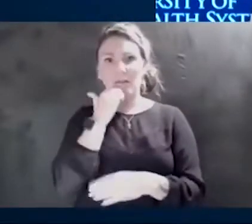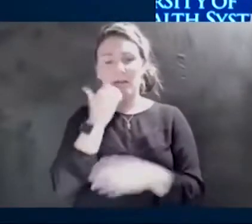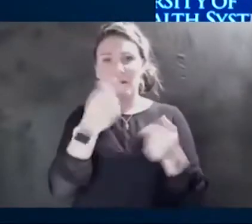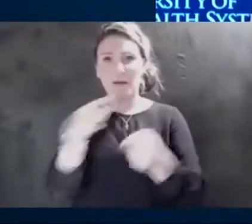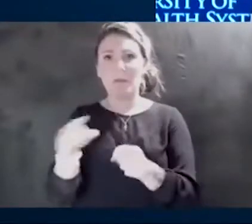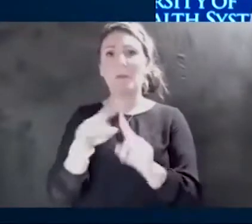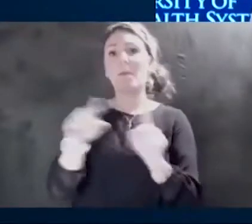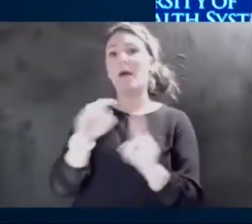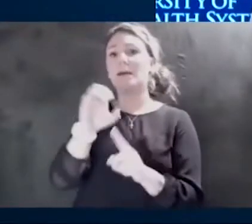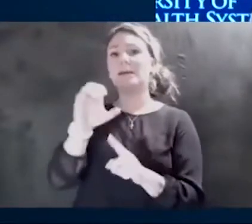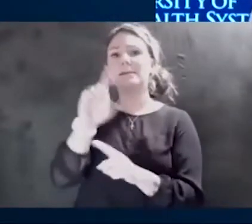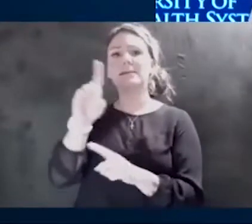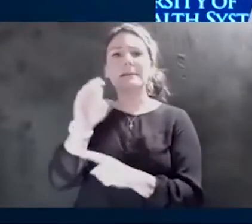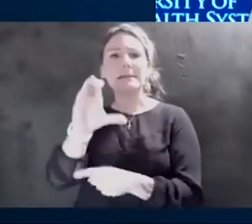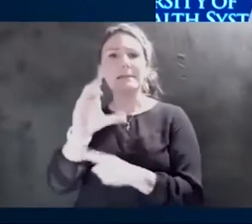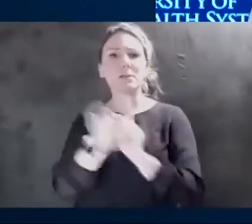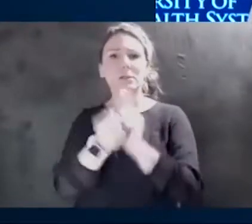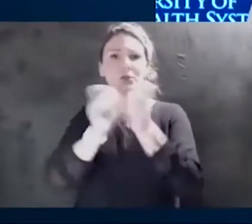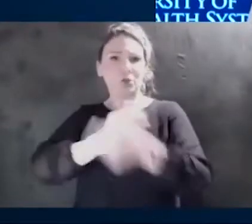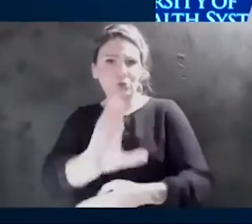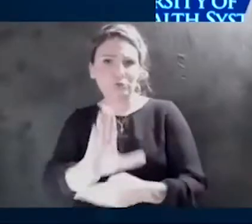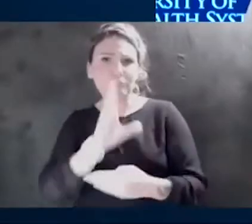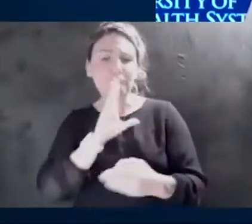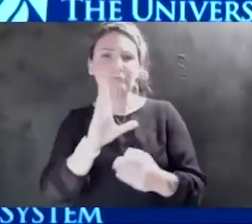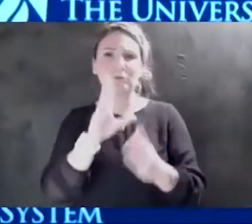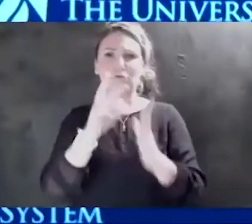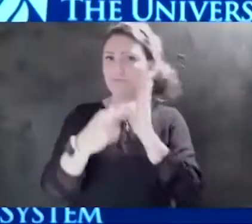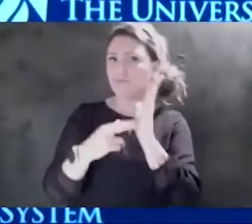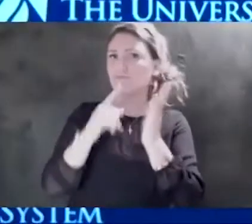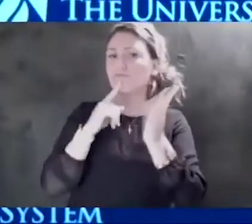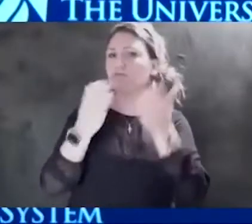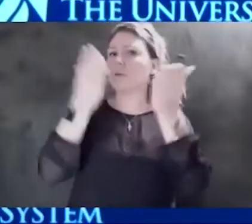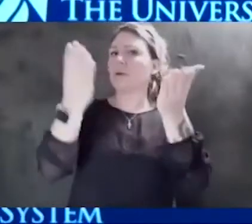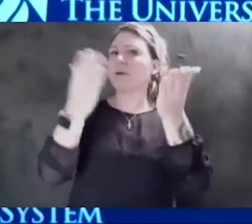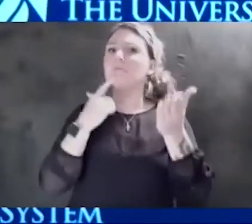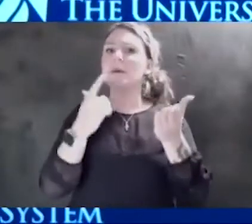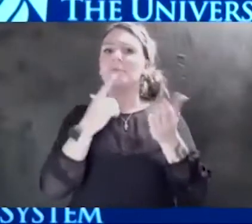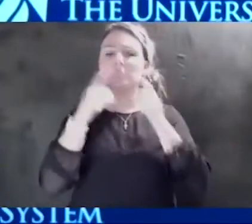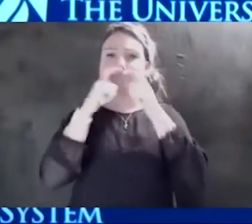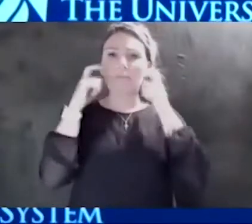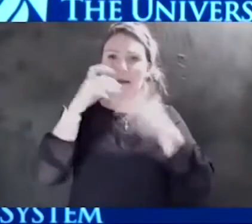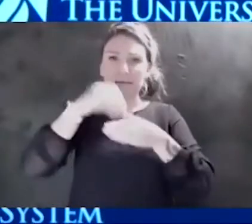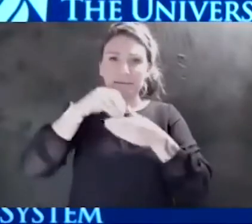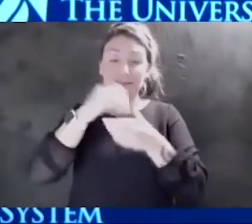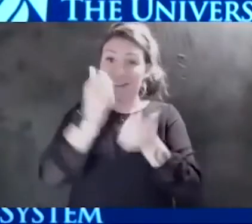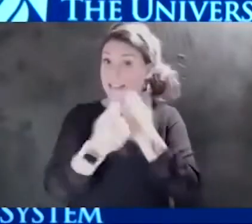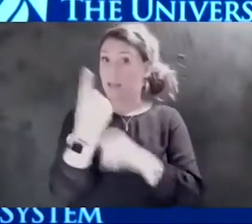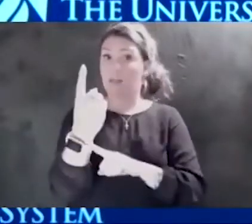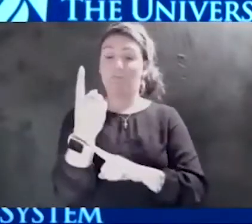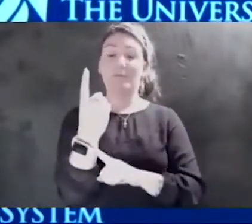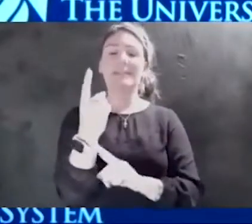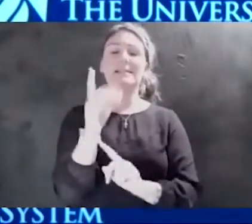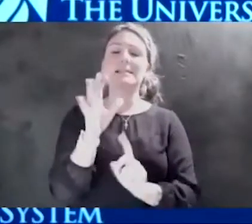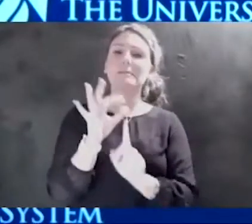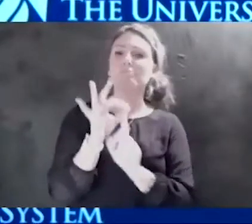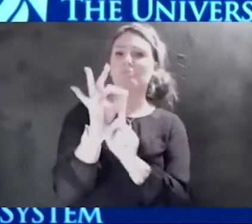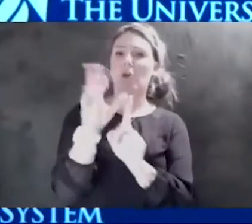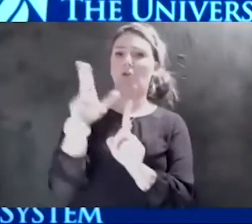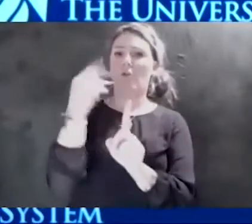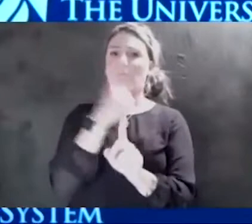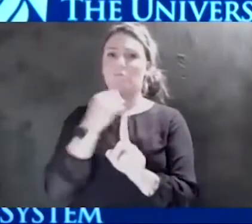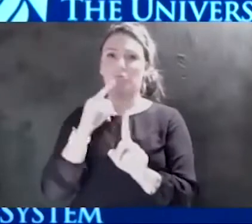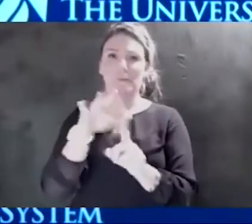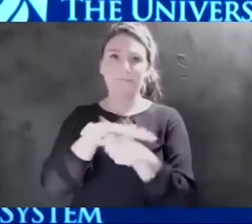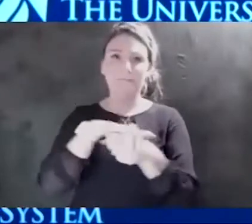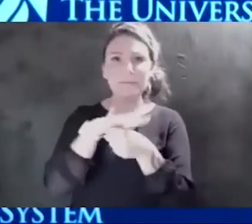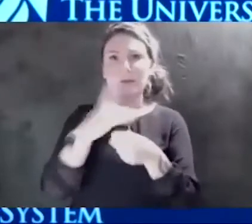changes direction and starts recommending masking indoors for everybody, especially in high-risk areas. Clearly, we're that. We'll show you the heat